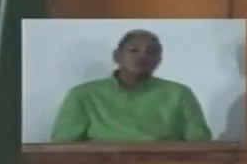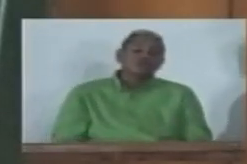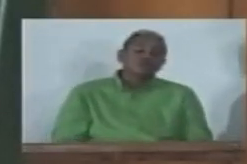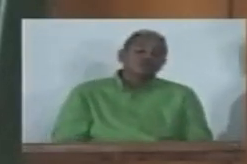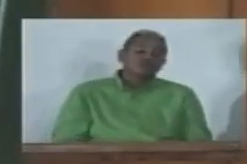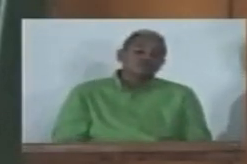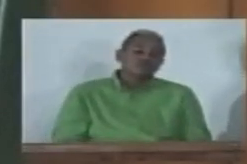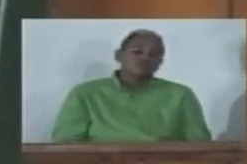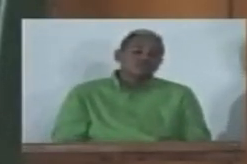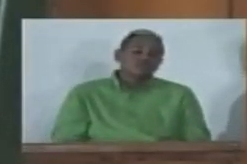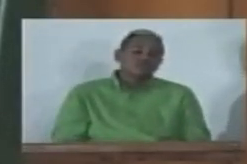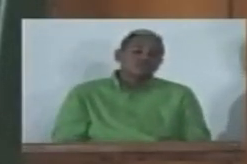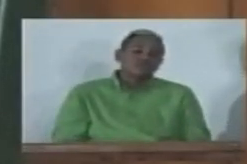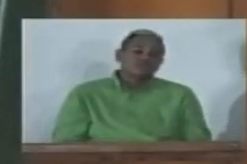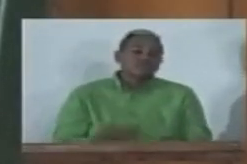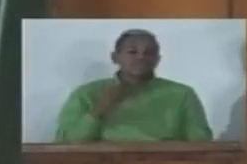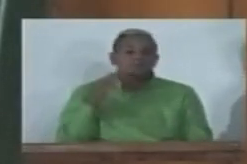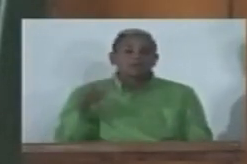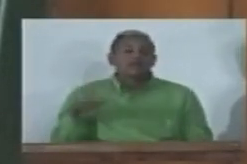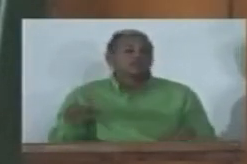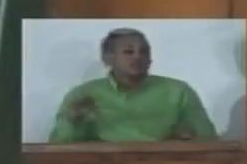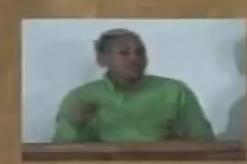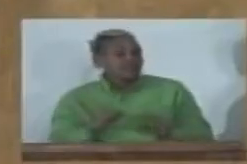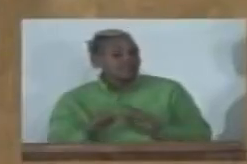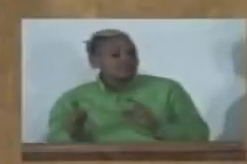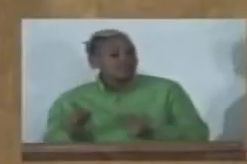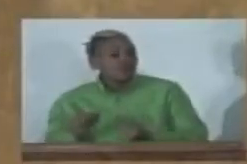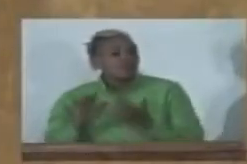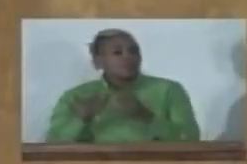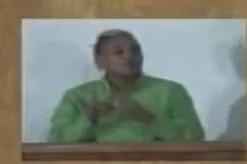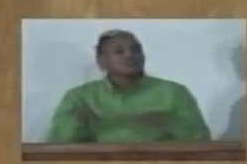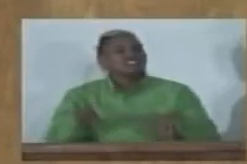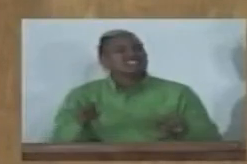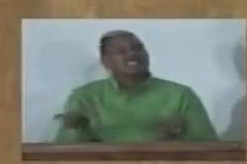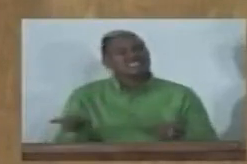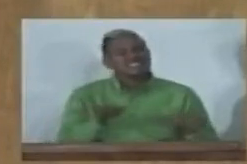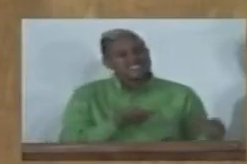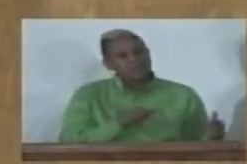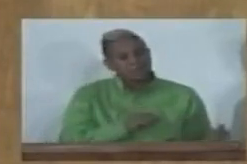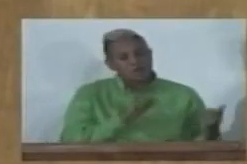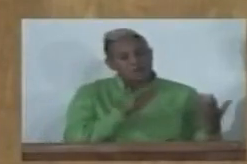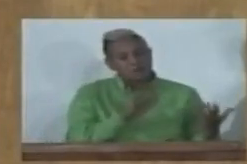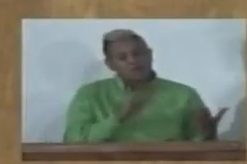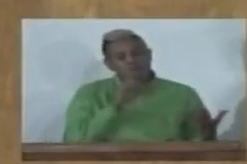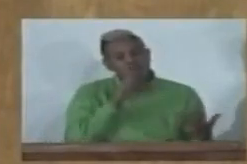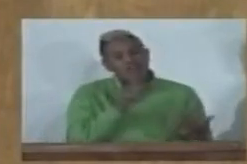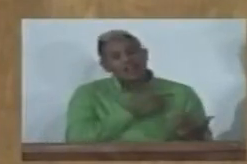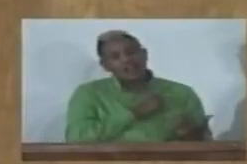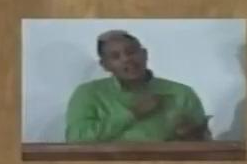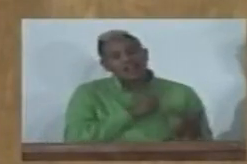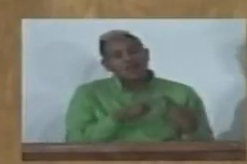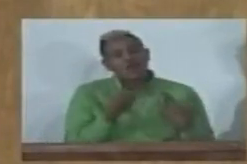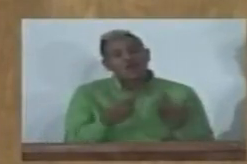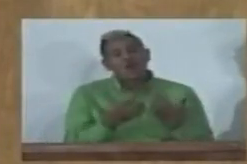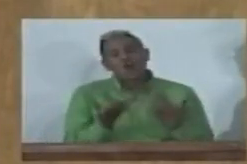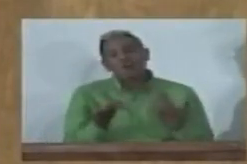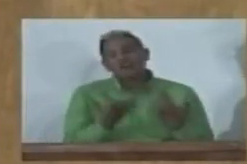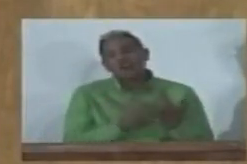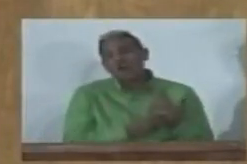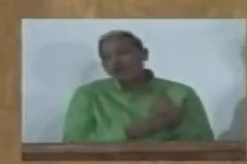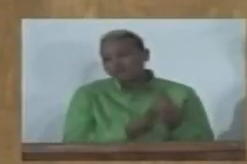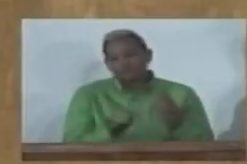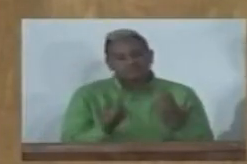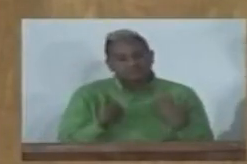so bad, you'd have taken a different approach. But you're taking the same approach, either out of laziness, copycat, or